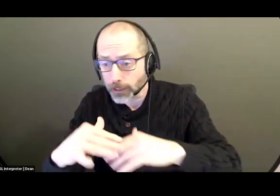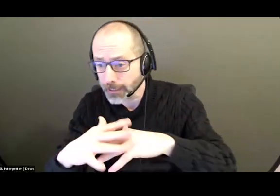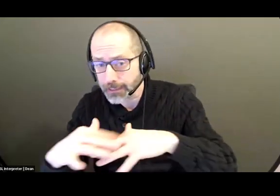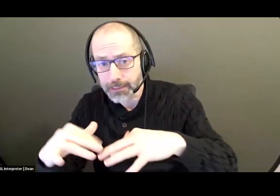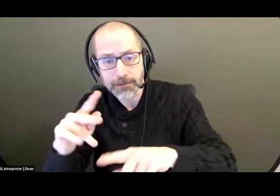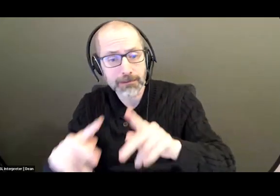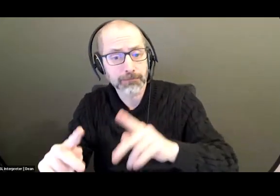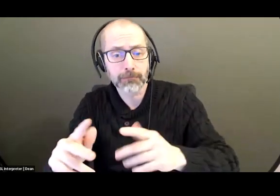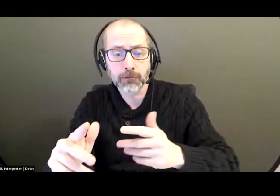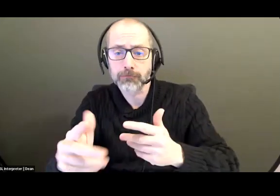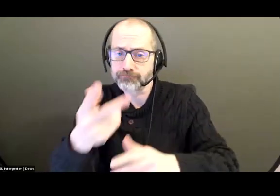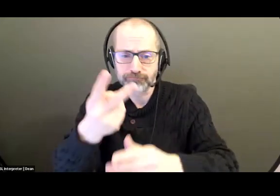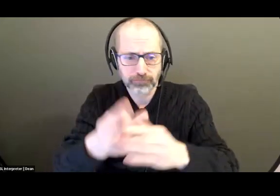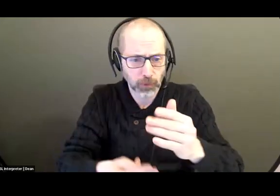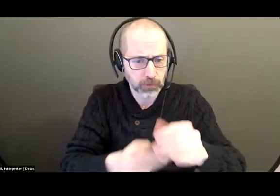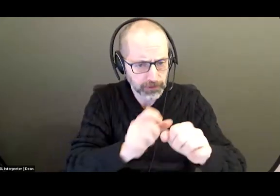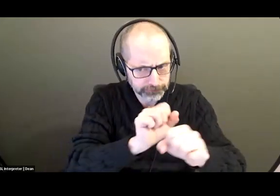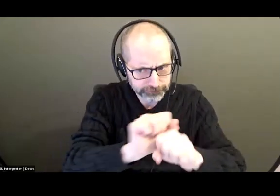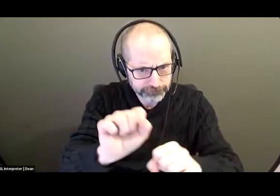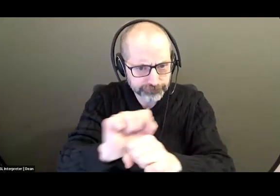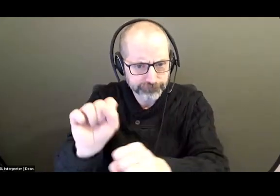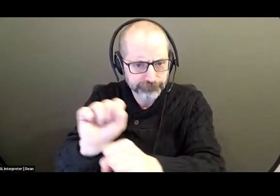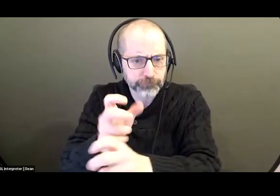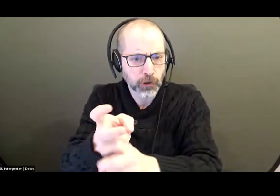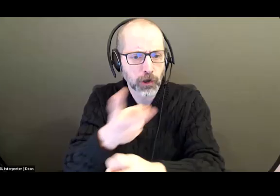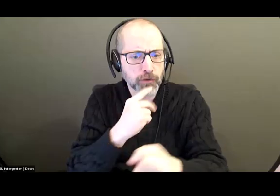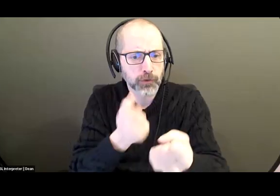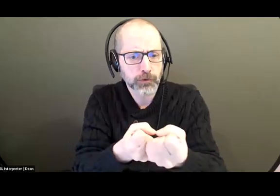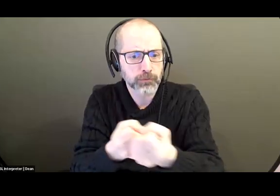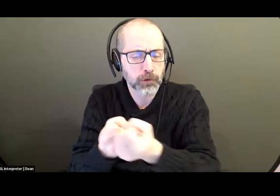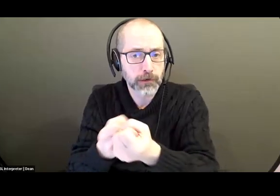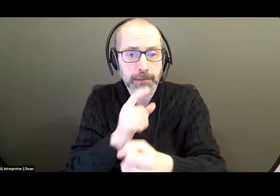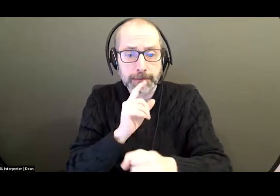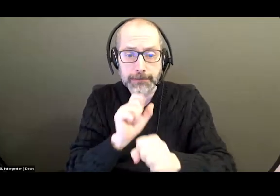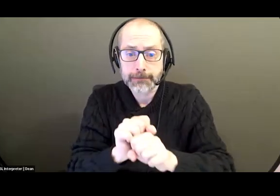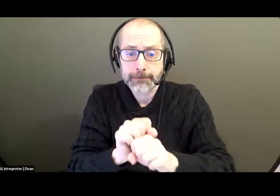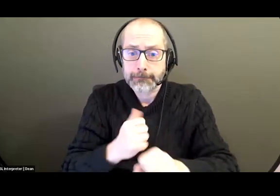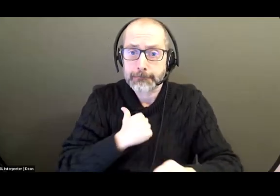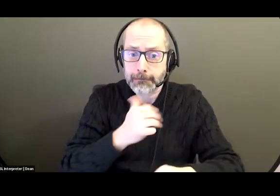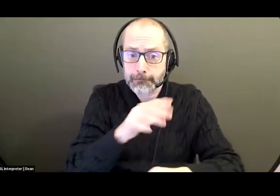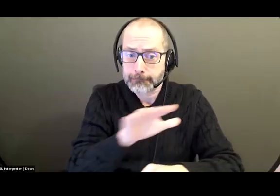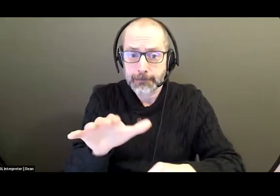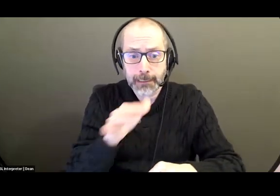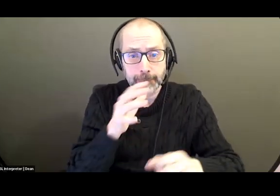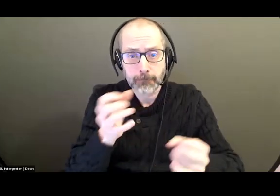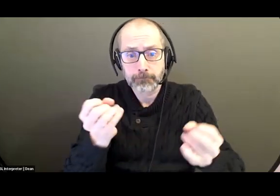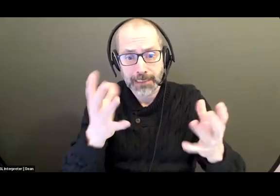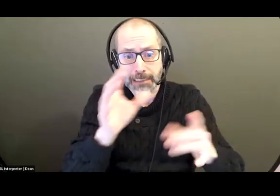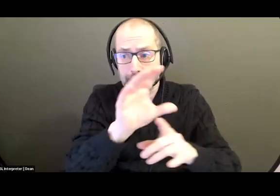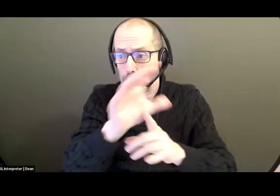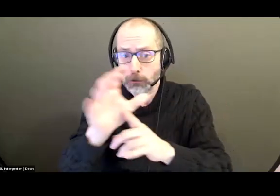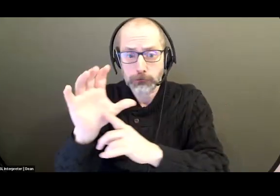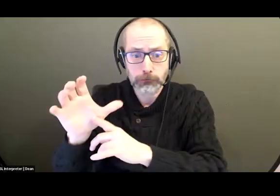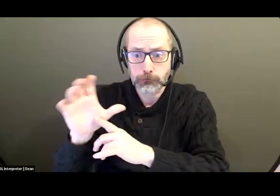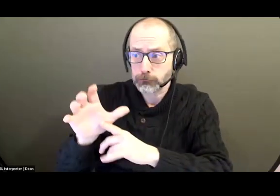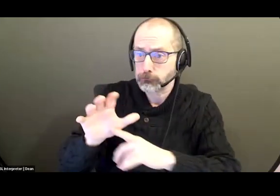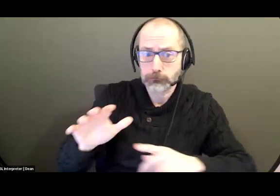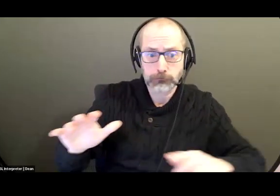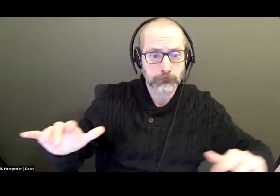for the indigenous people and for the non-indigenous people. We have quite